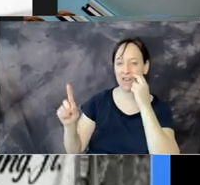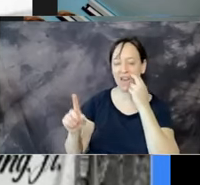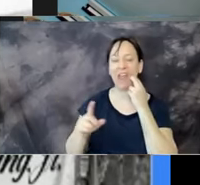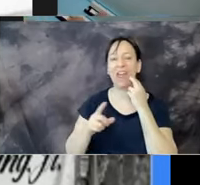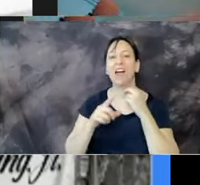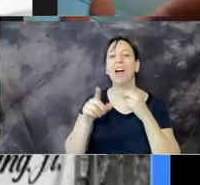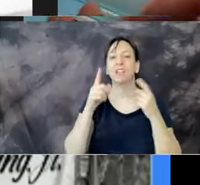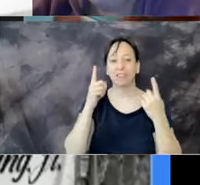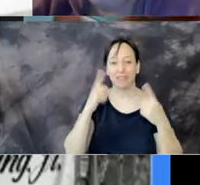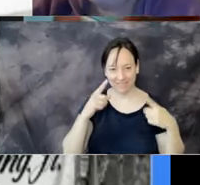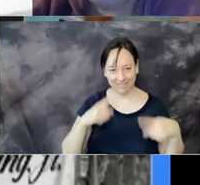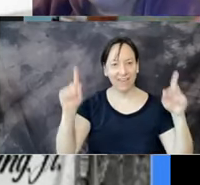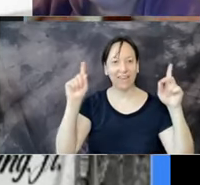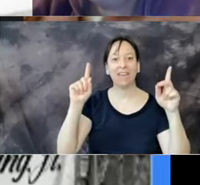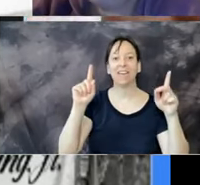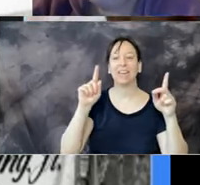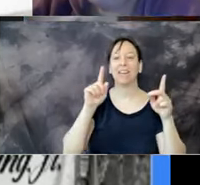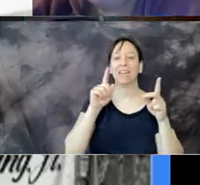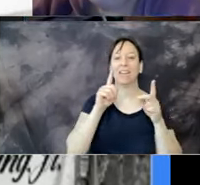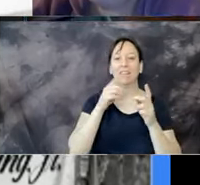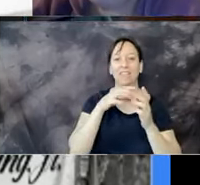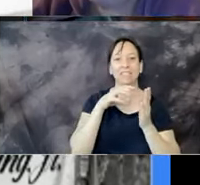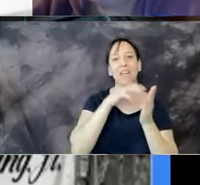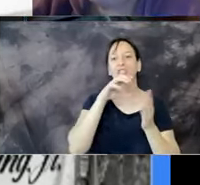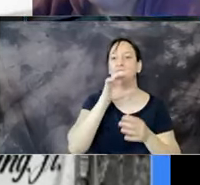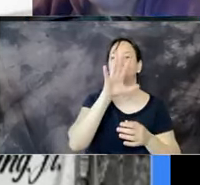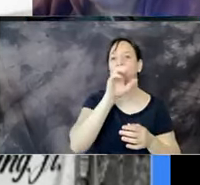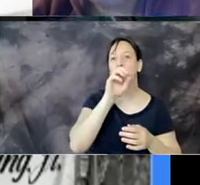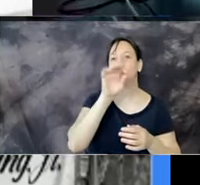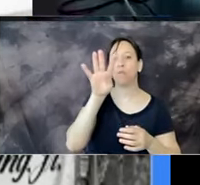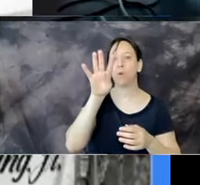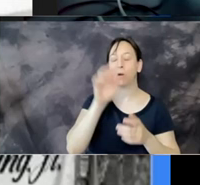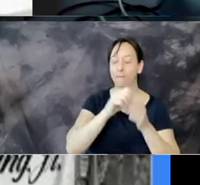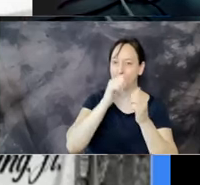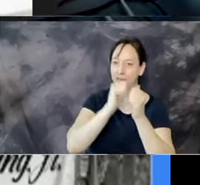Section 504 was signed in